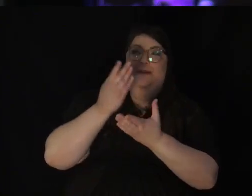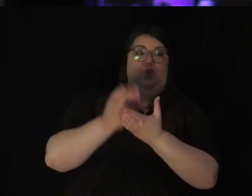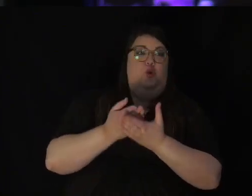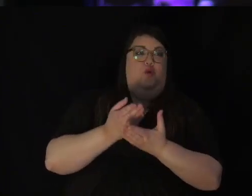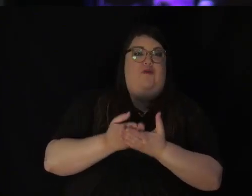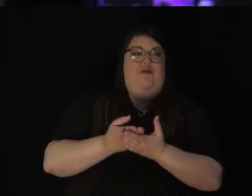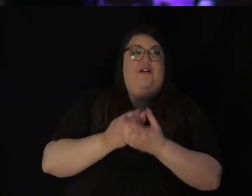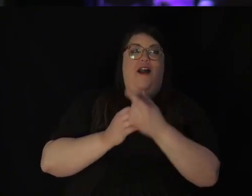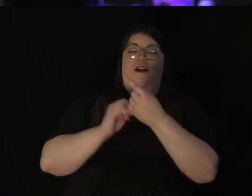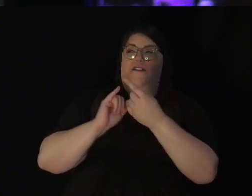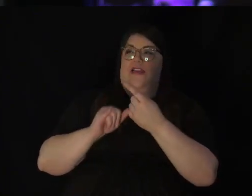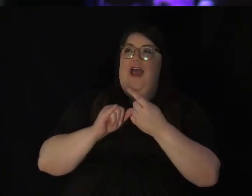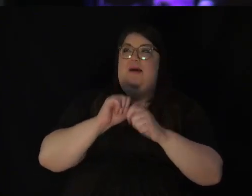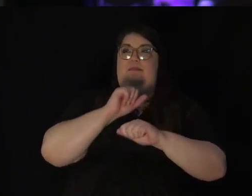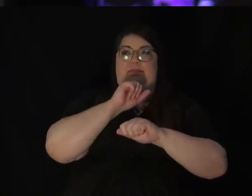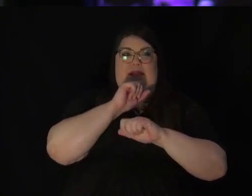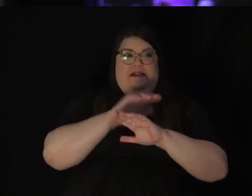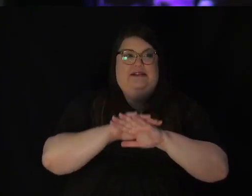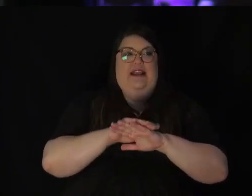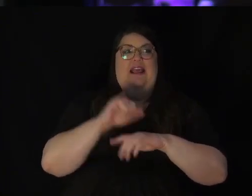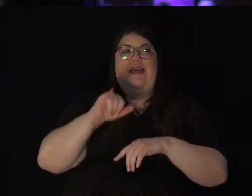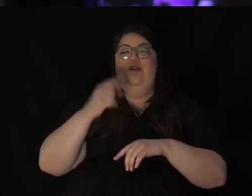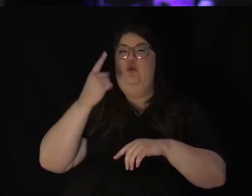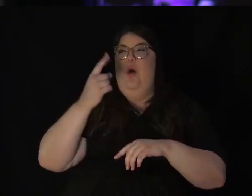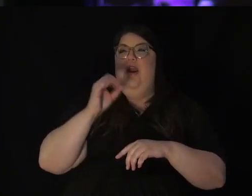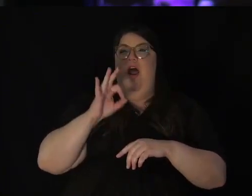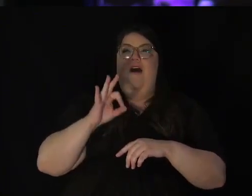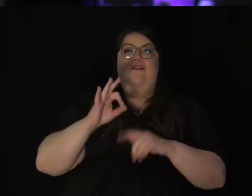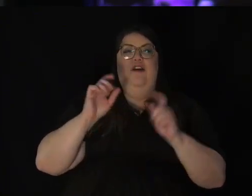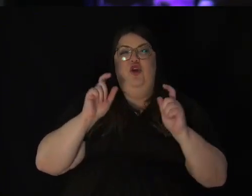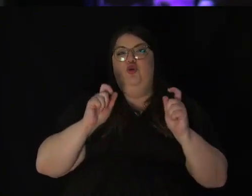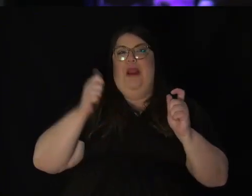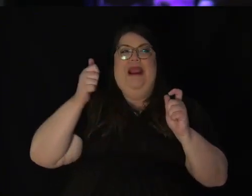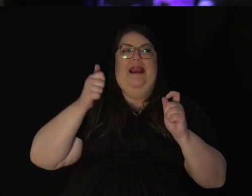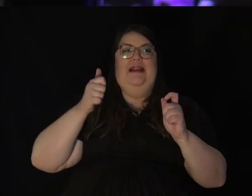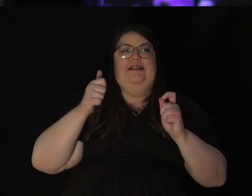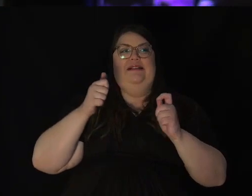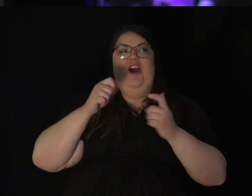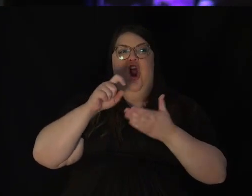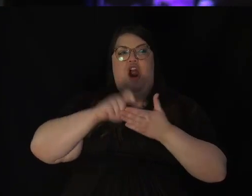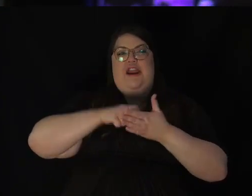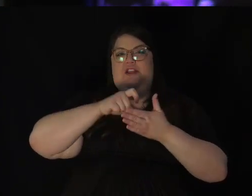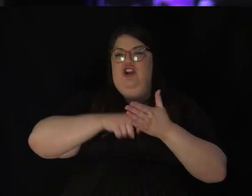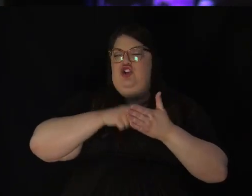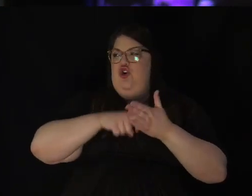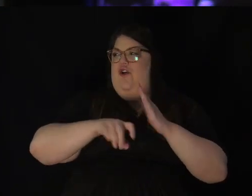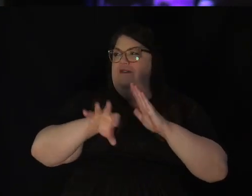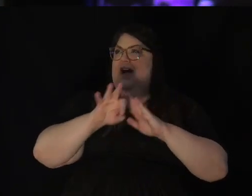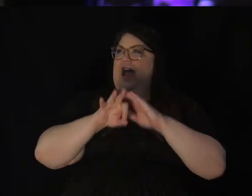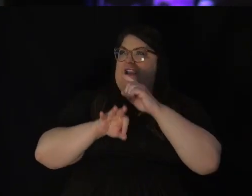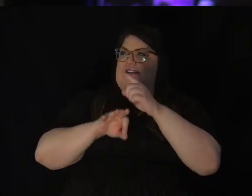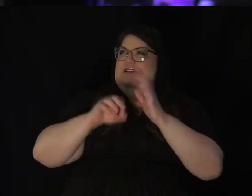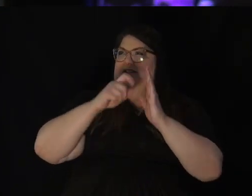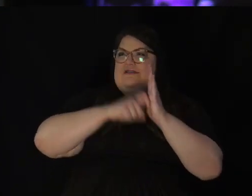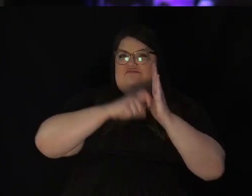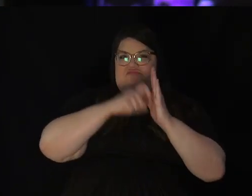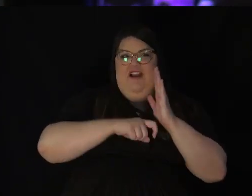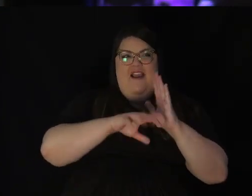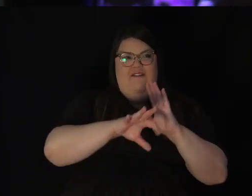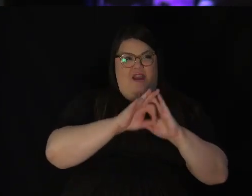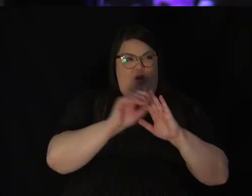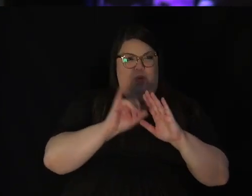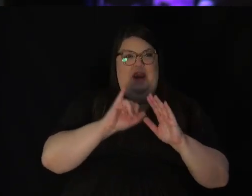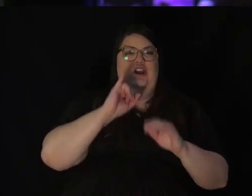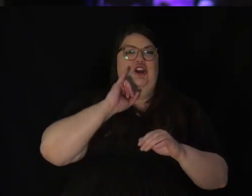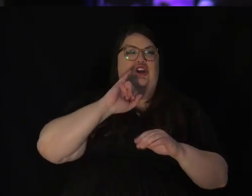this blessing. This was one of the greatest archaeological finds. This was excavated in Jerusalem